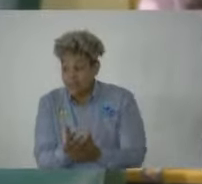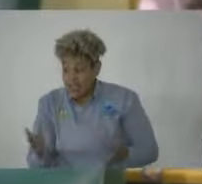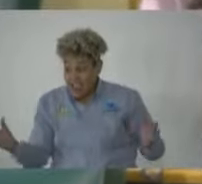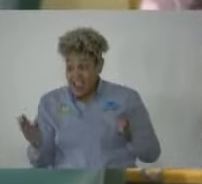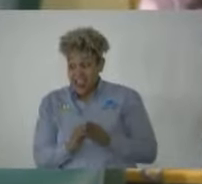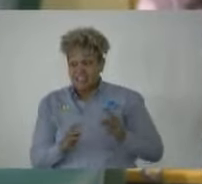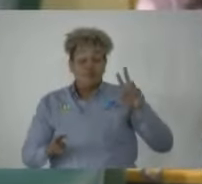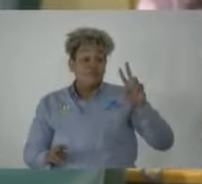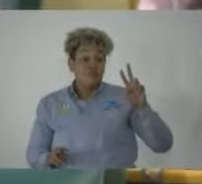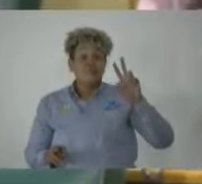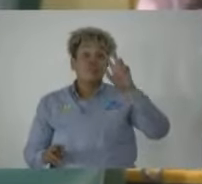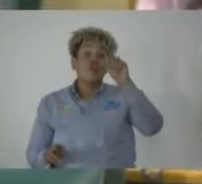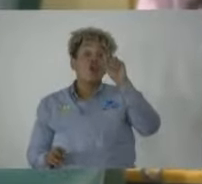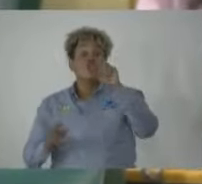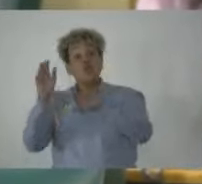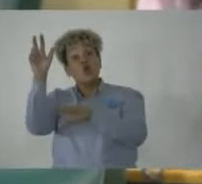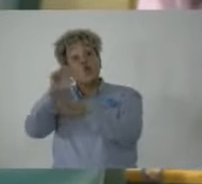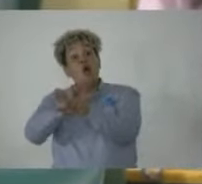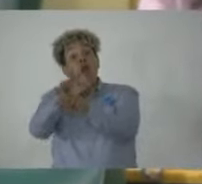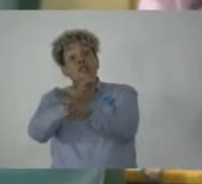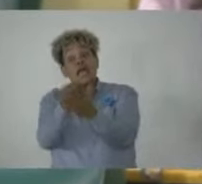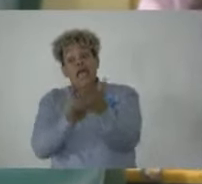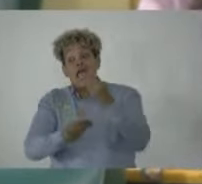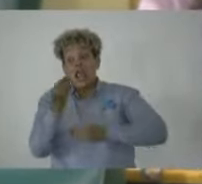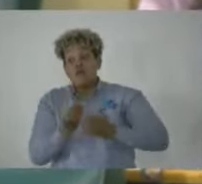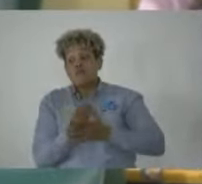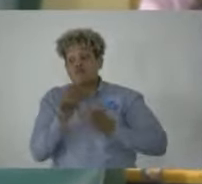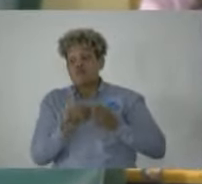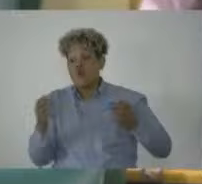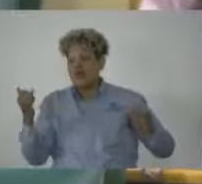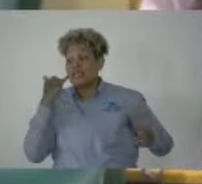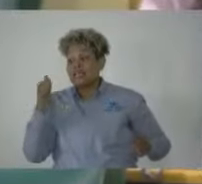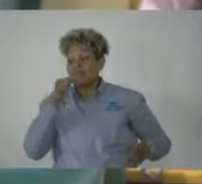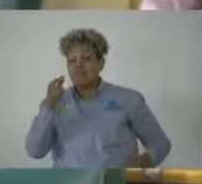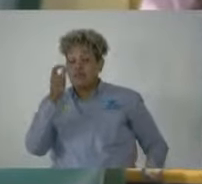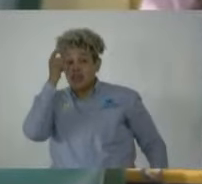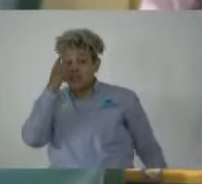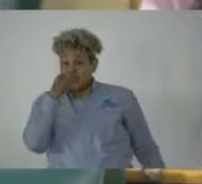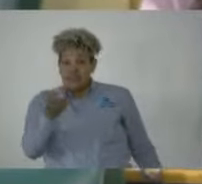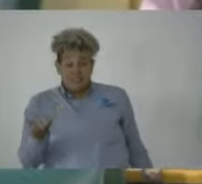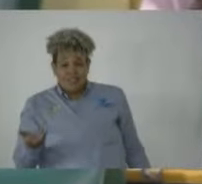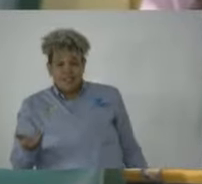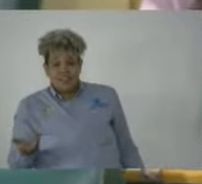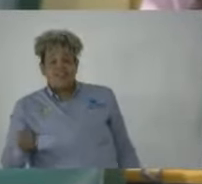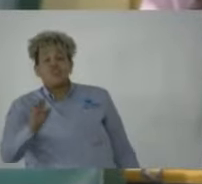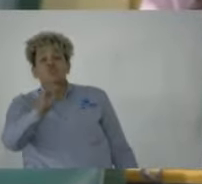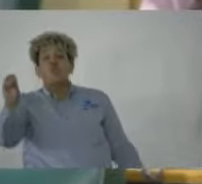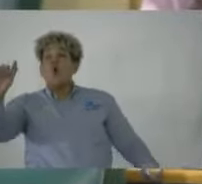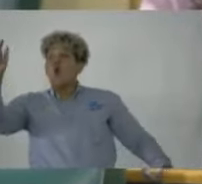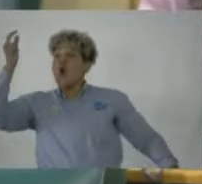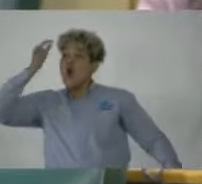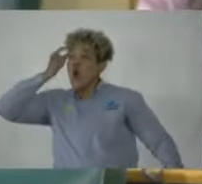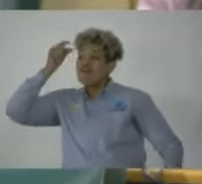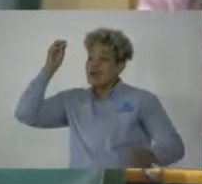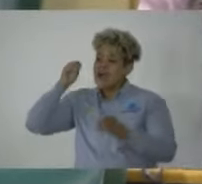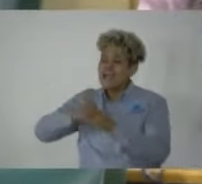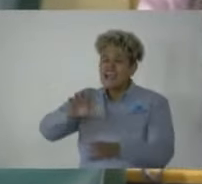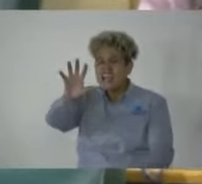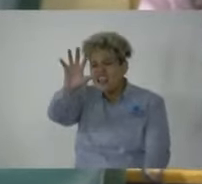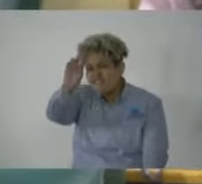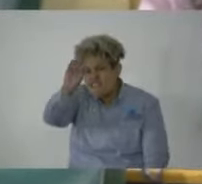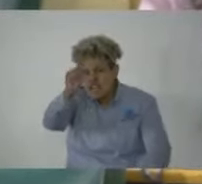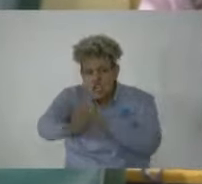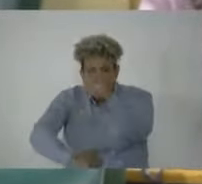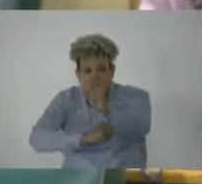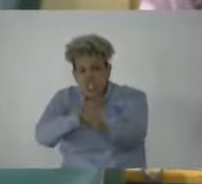20 and 30 quarters of economic growth. Man, if it's not occurred to you There is no administration in 50 years